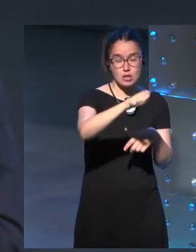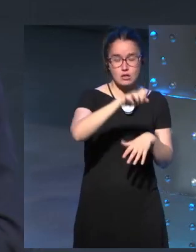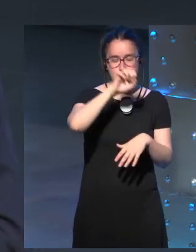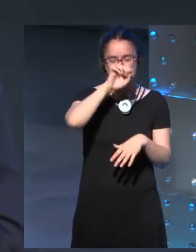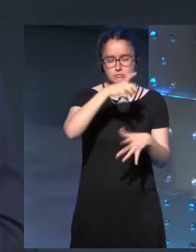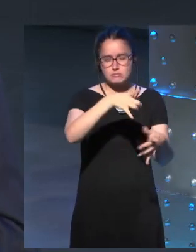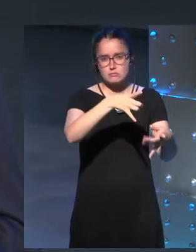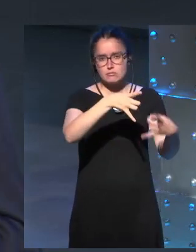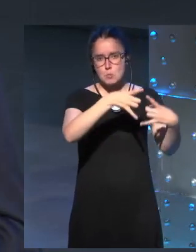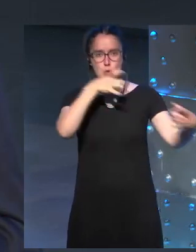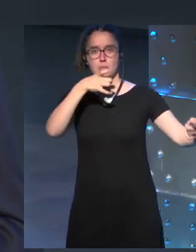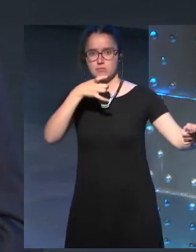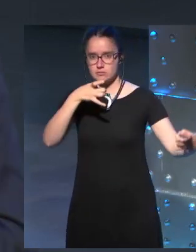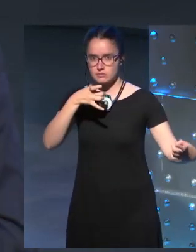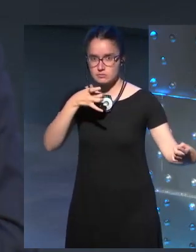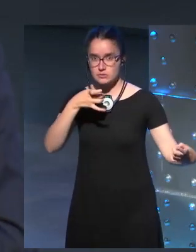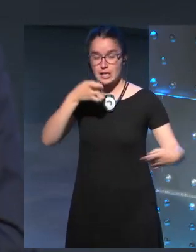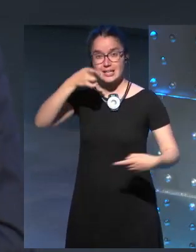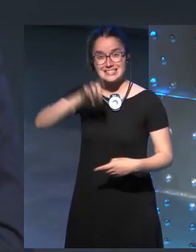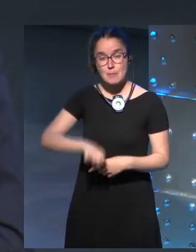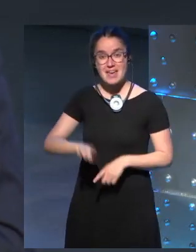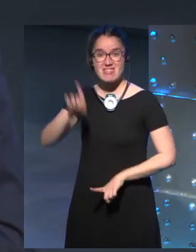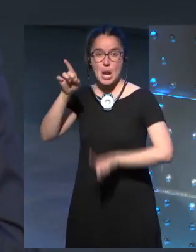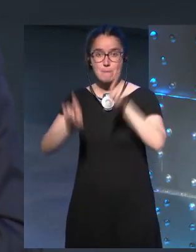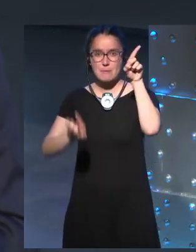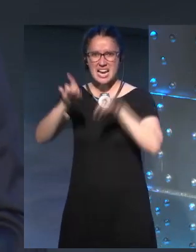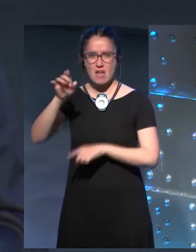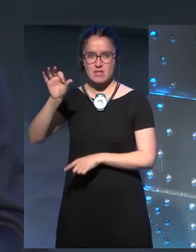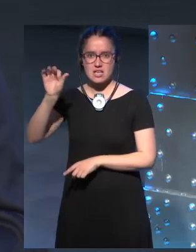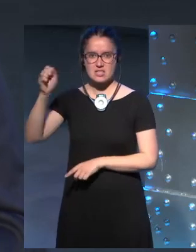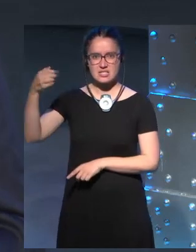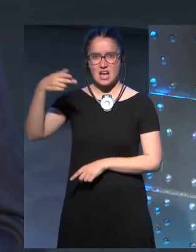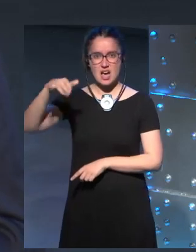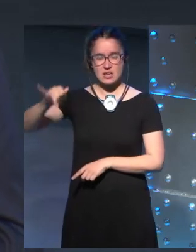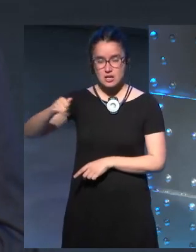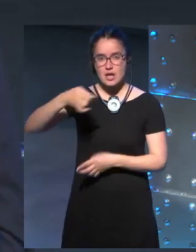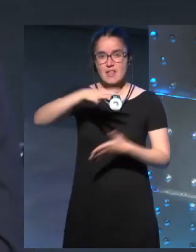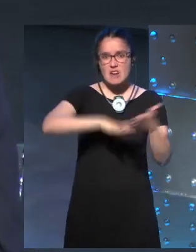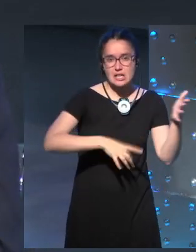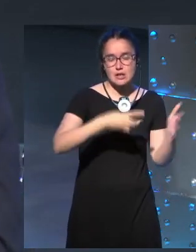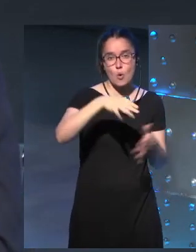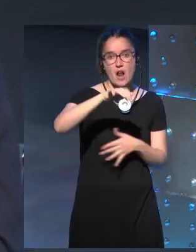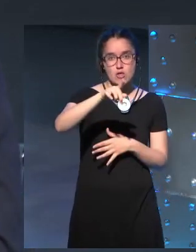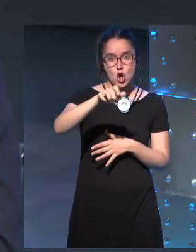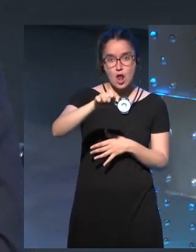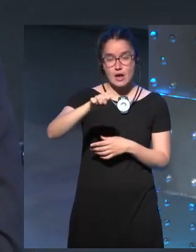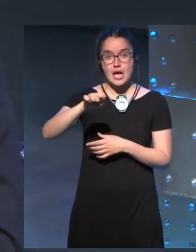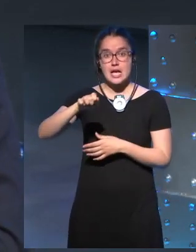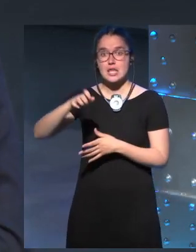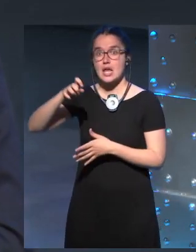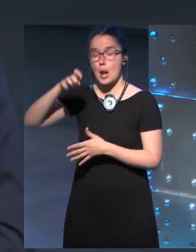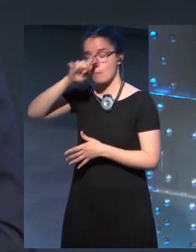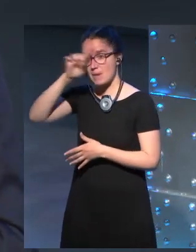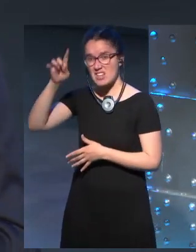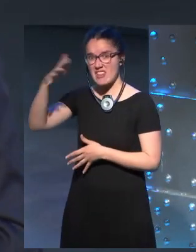in Liverpool, and I fell in love with that team. And I also fell in love with Saki's Milan and Guardiola's Barcelona